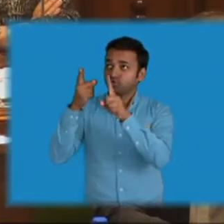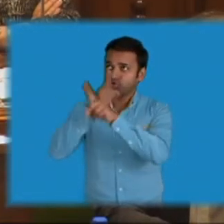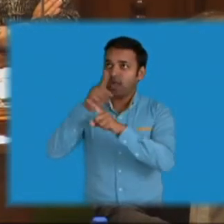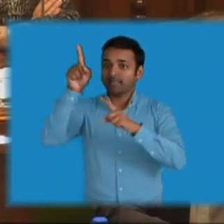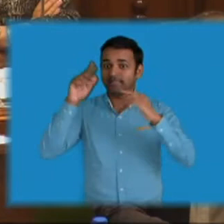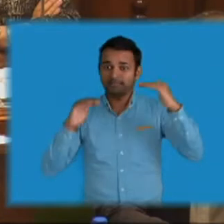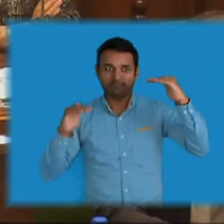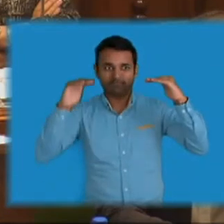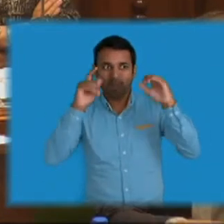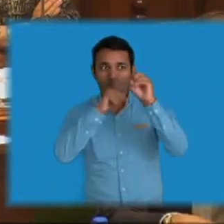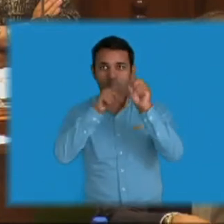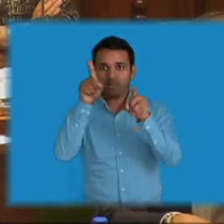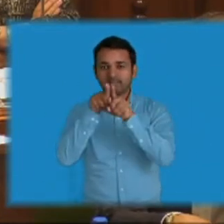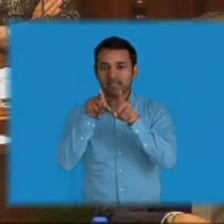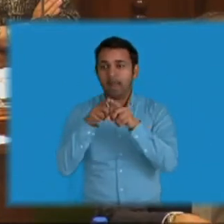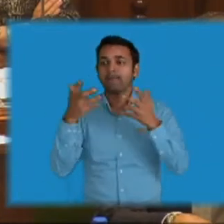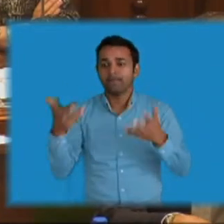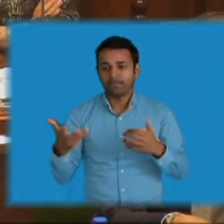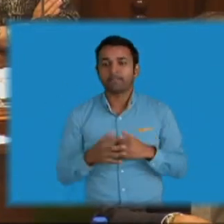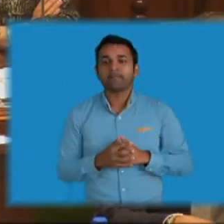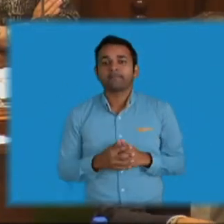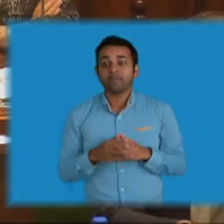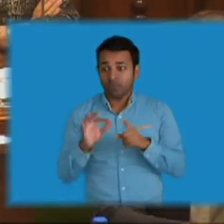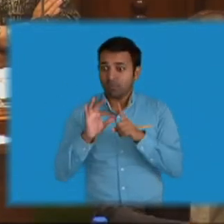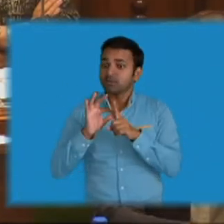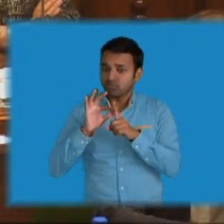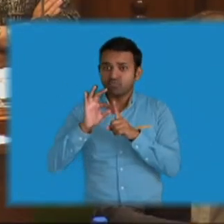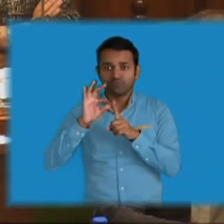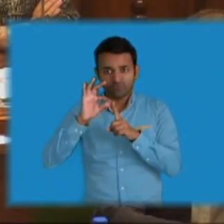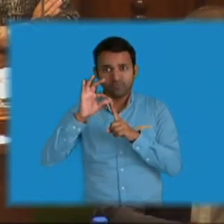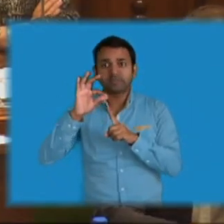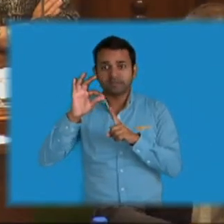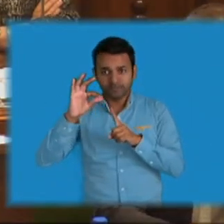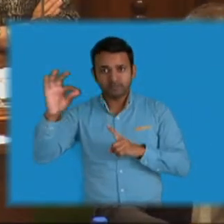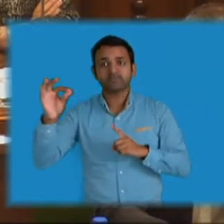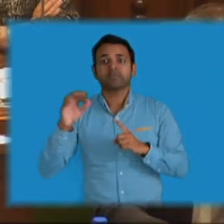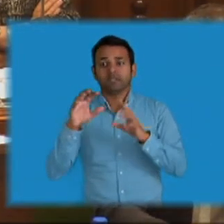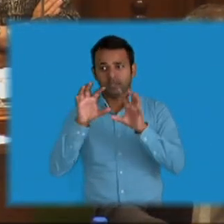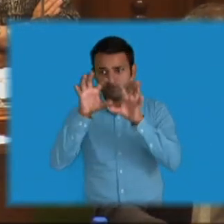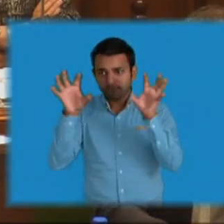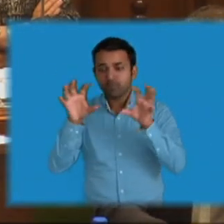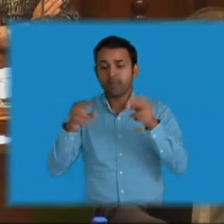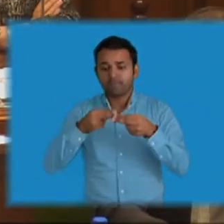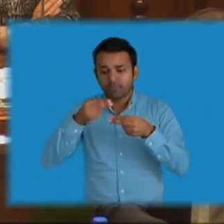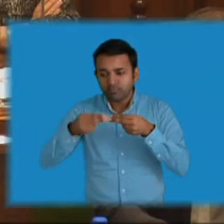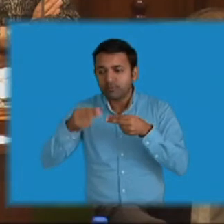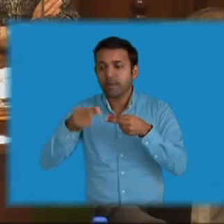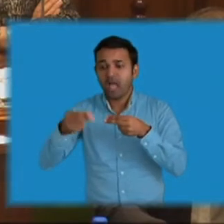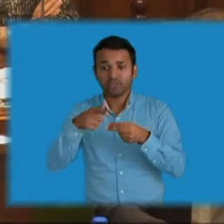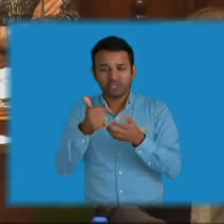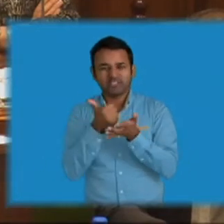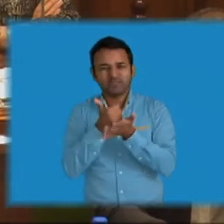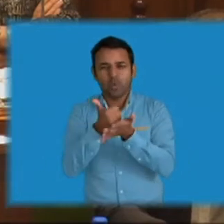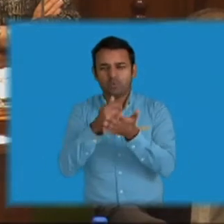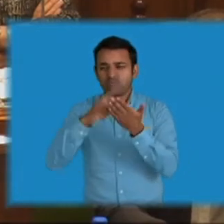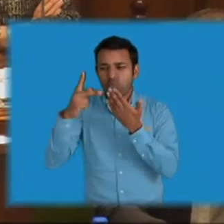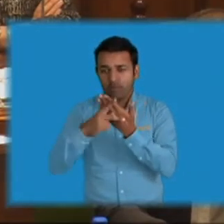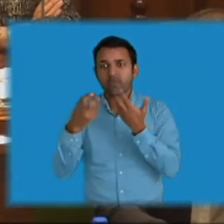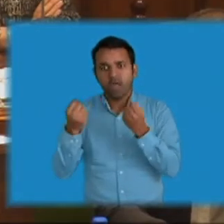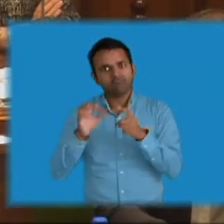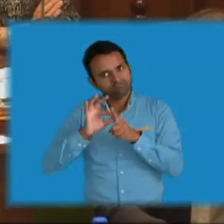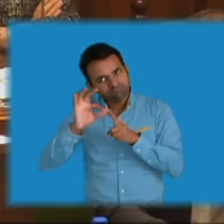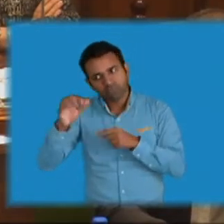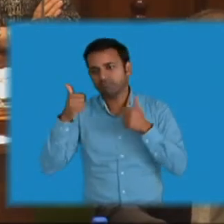significant improvement in the uptake of the tree planting support program following the introduction of the government incentive